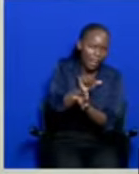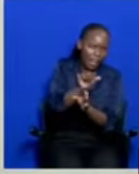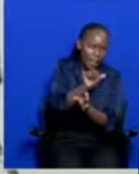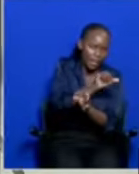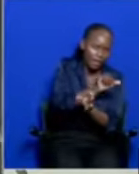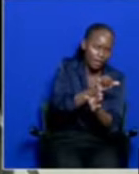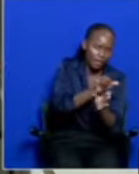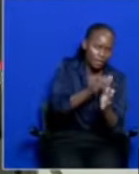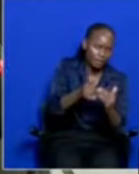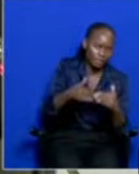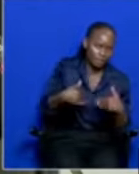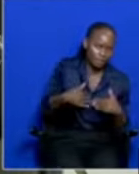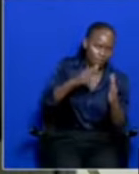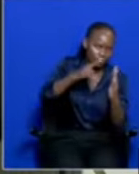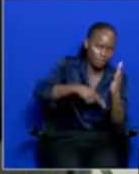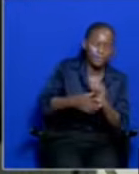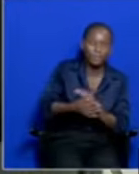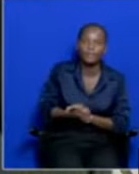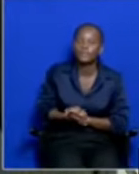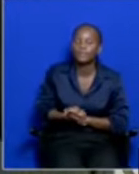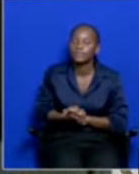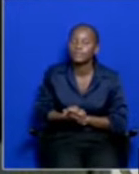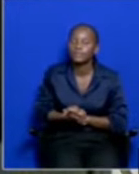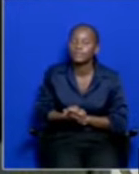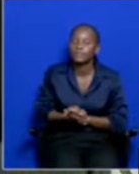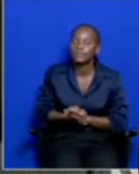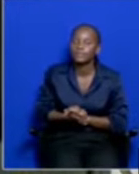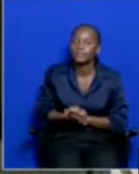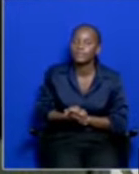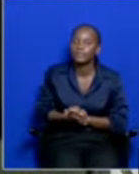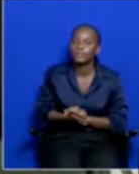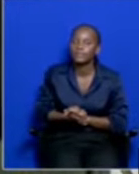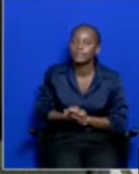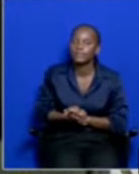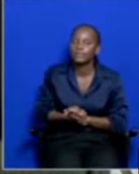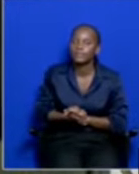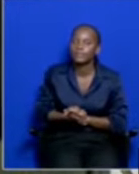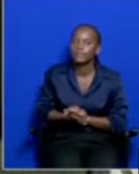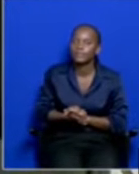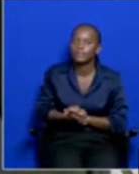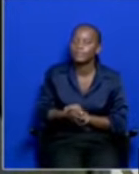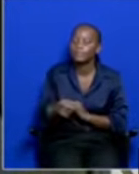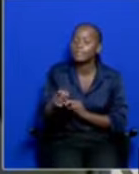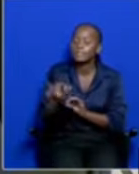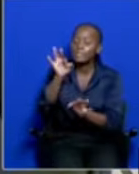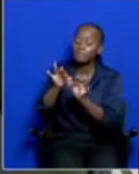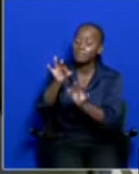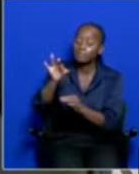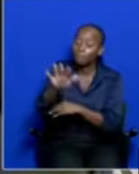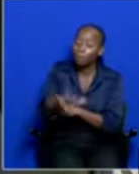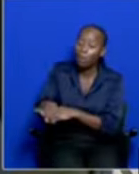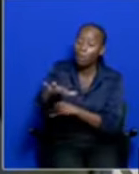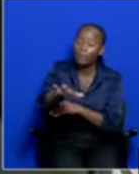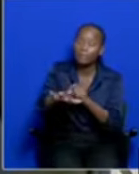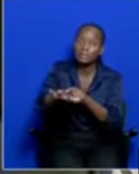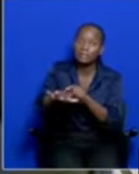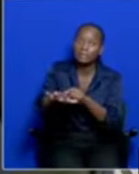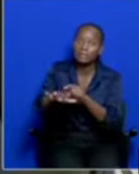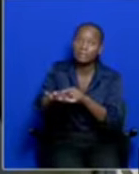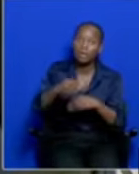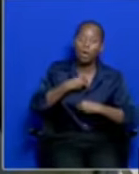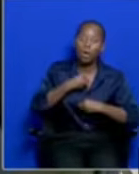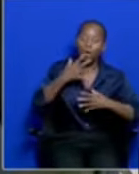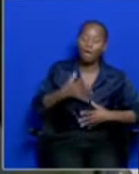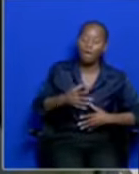There was also no specified location at which the alleged lawful owner received the